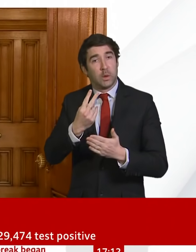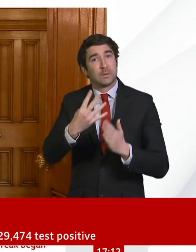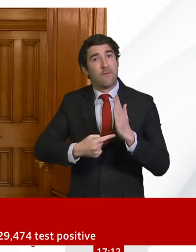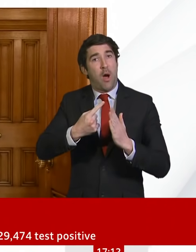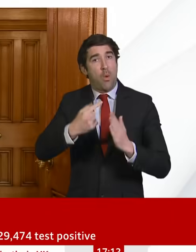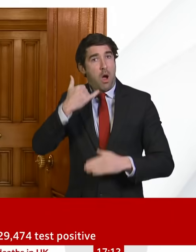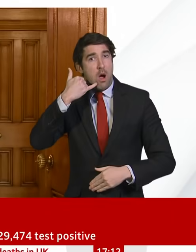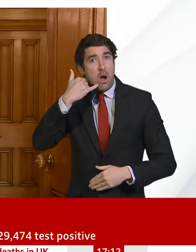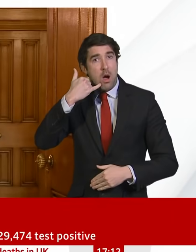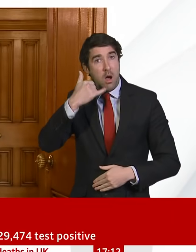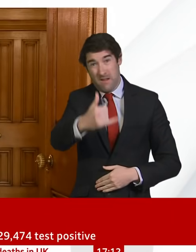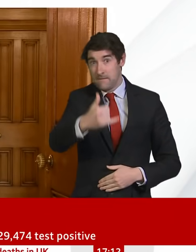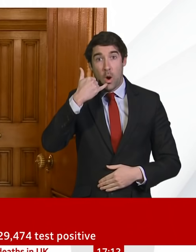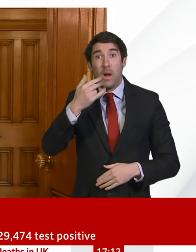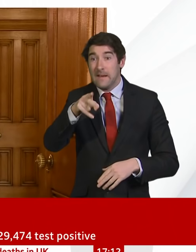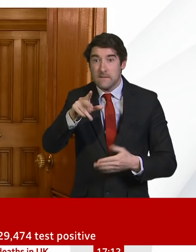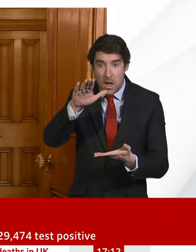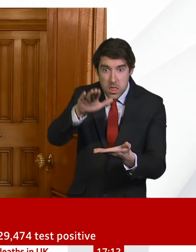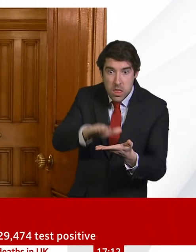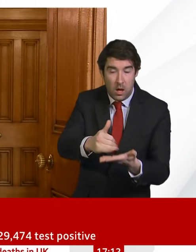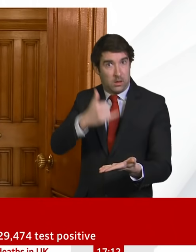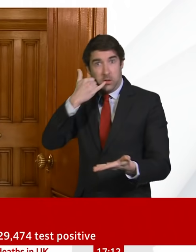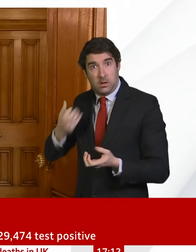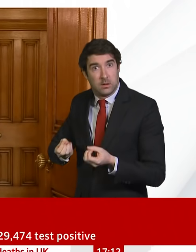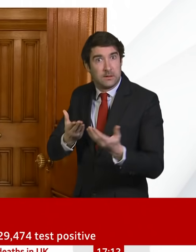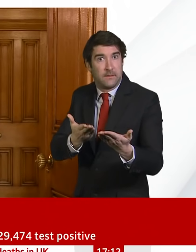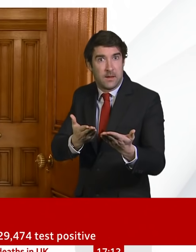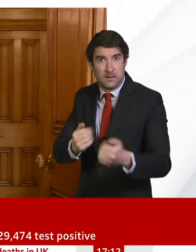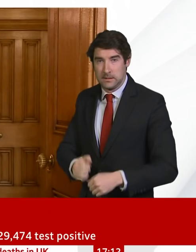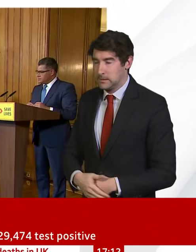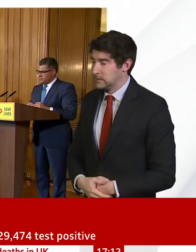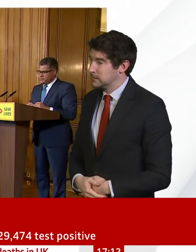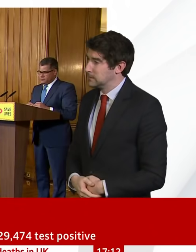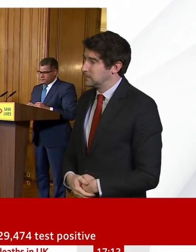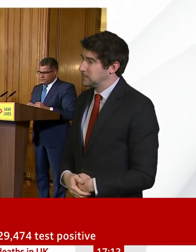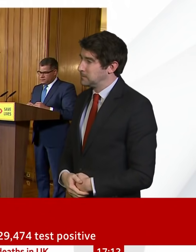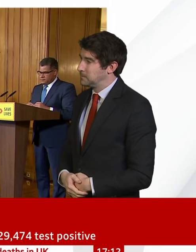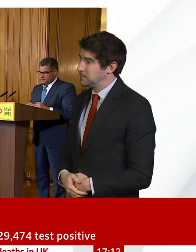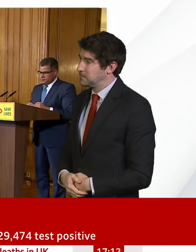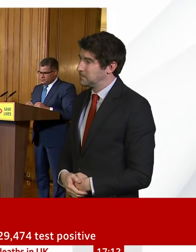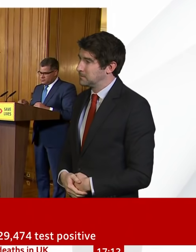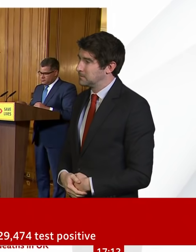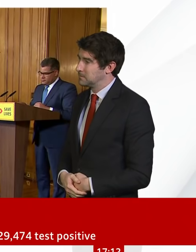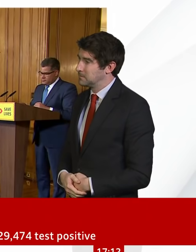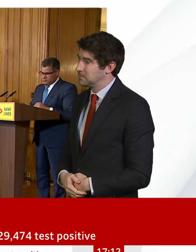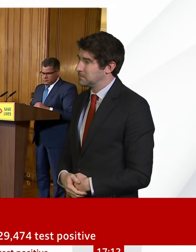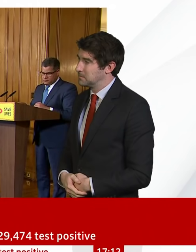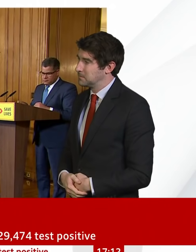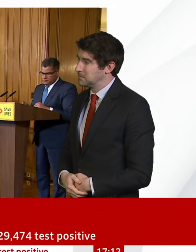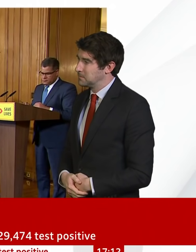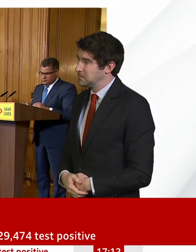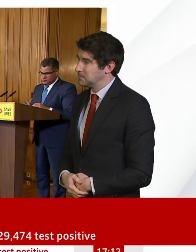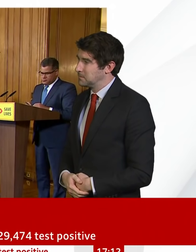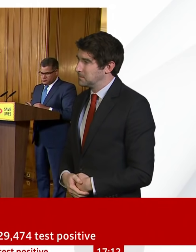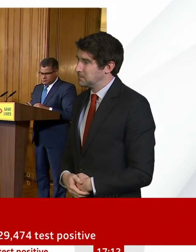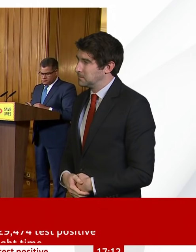for NHS staff as well. But Yvonne, if you wanted to comment on this, please. Thank you, Secretary of State. So, Laura, there is positive news about this.